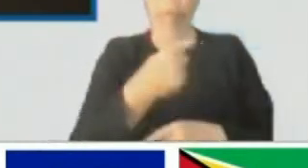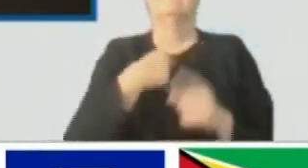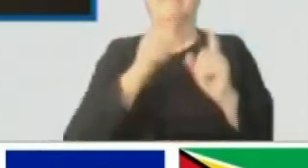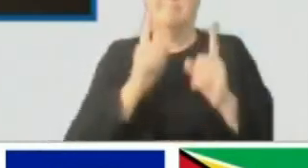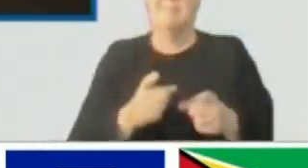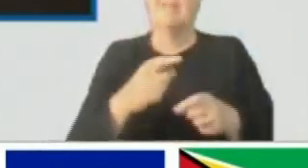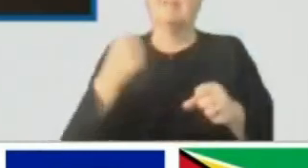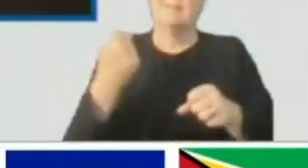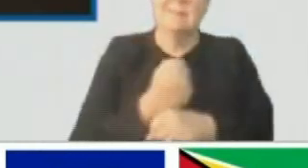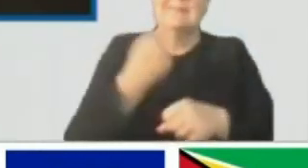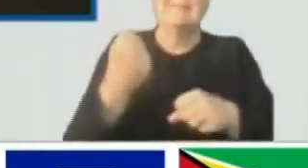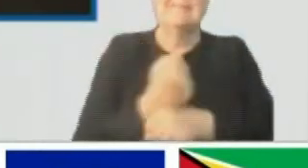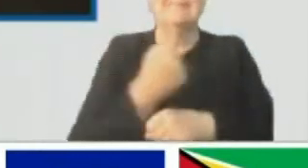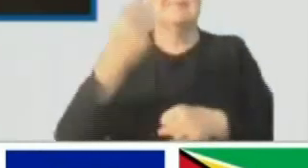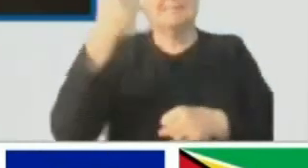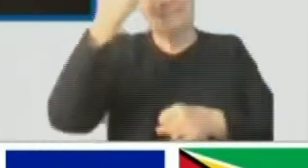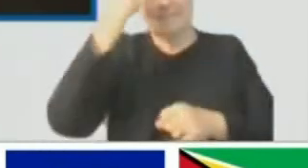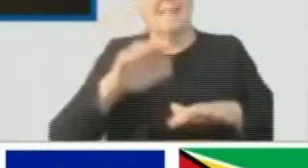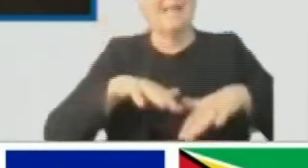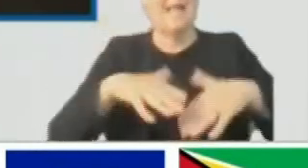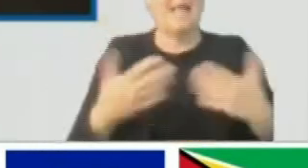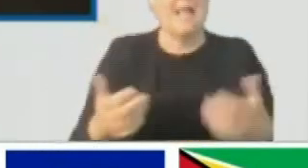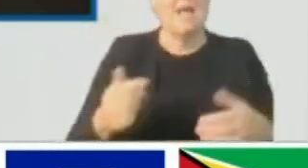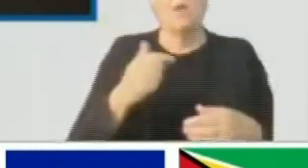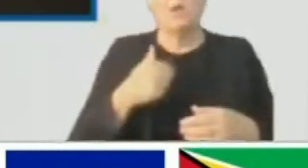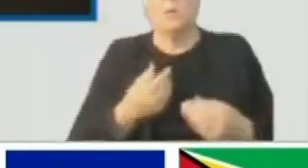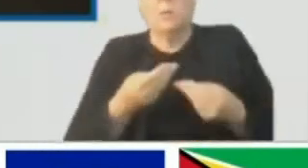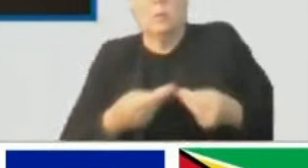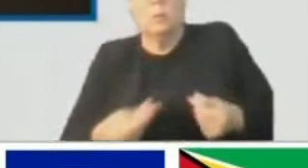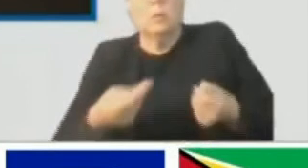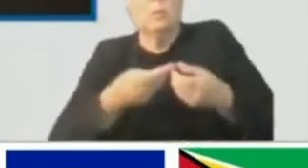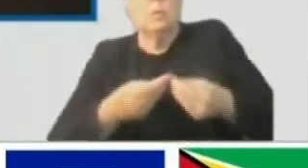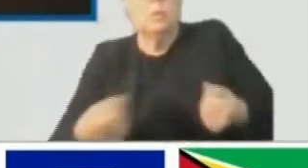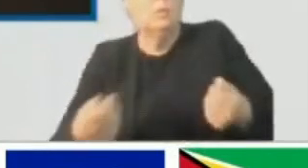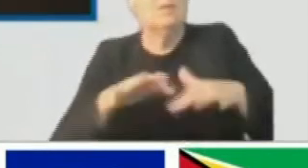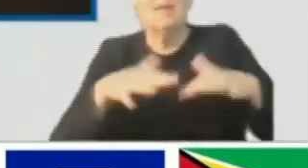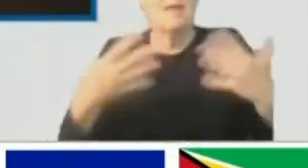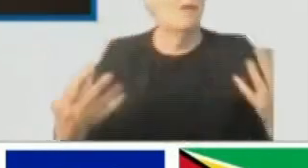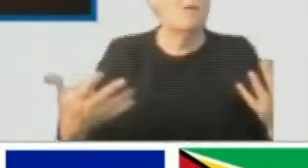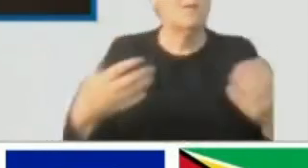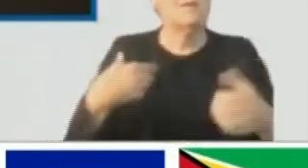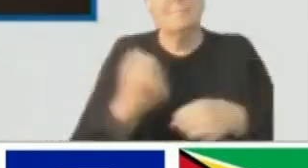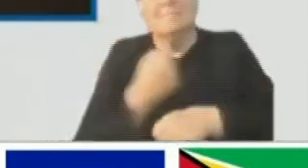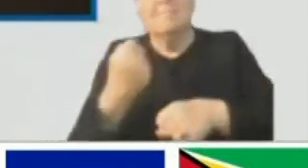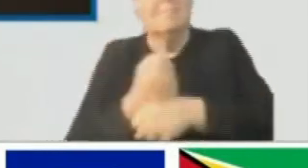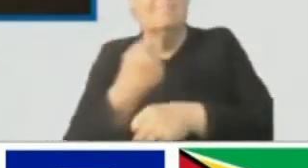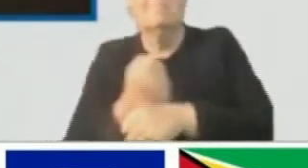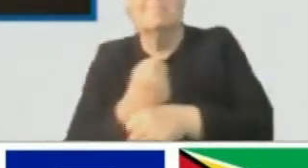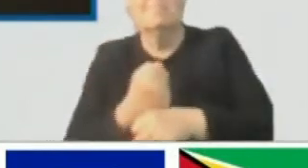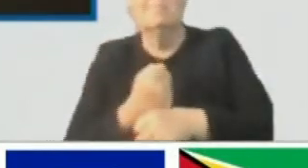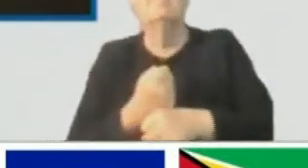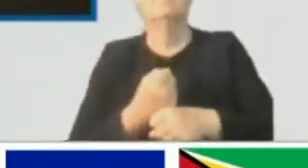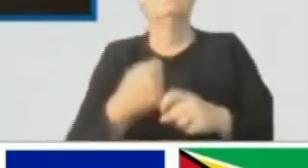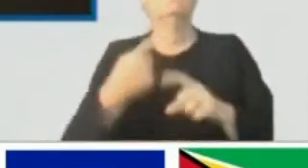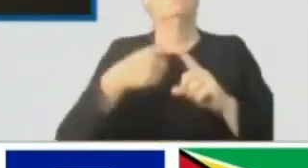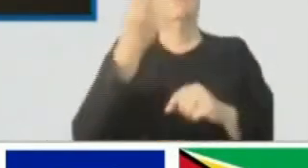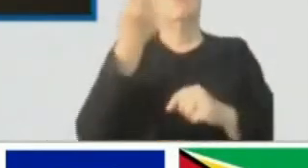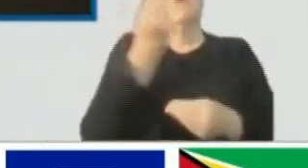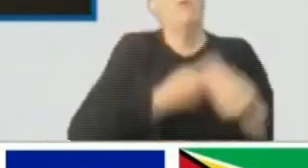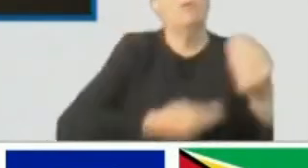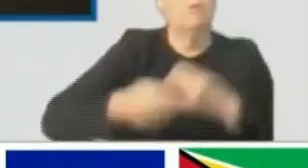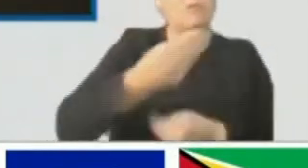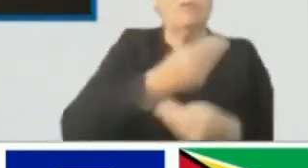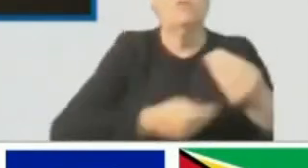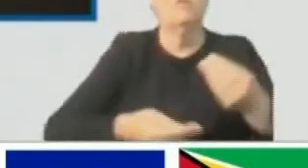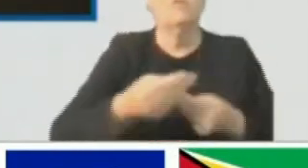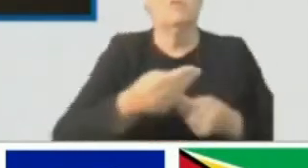our economy and our social zones cry out for this kind of cooperation. I